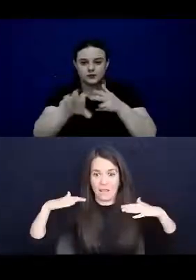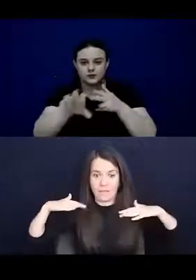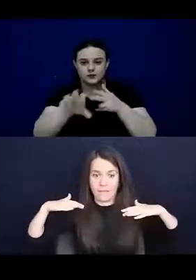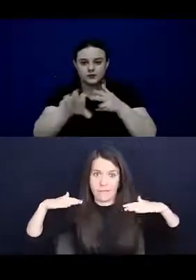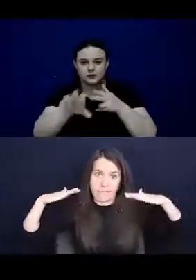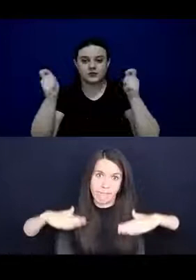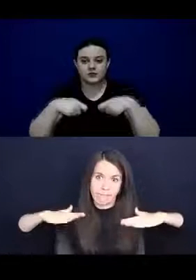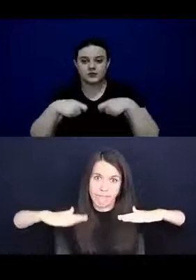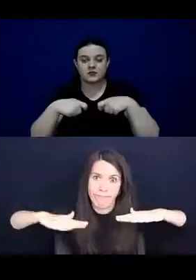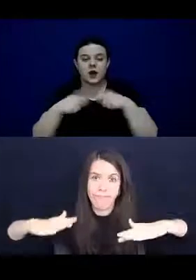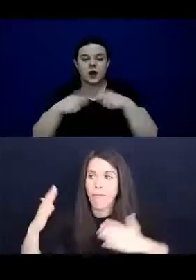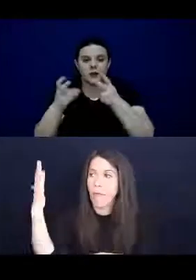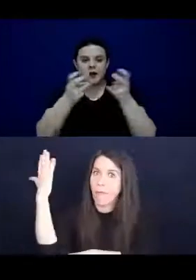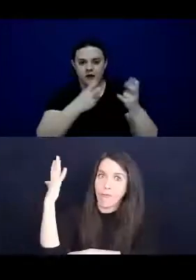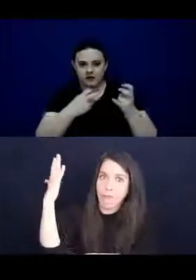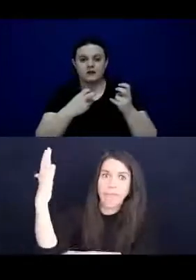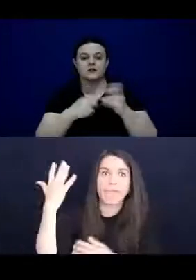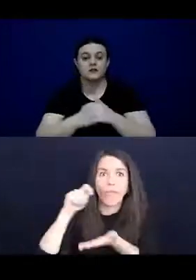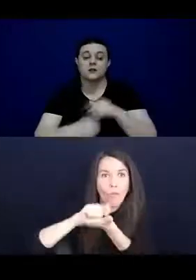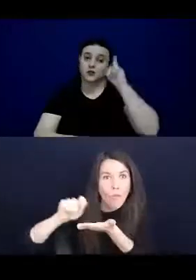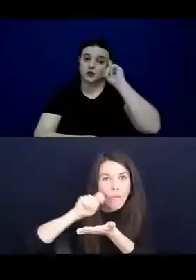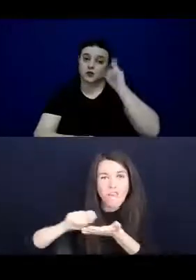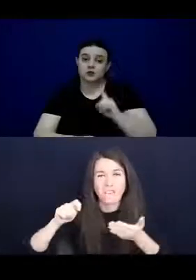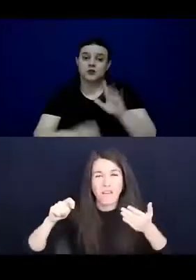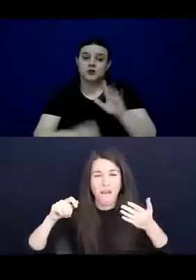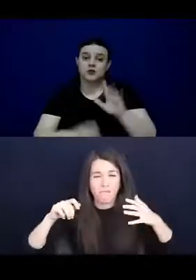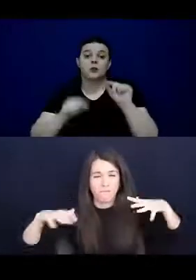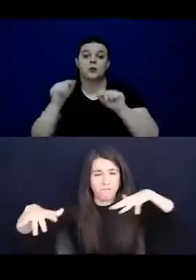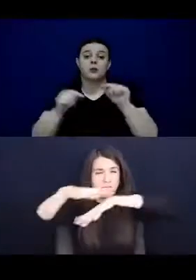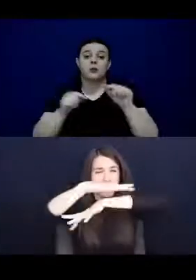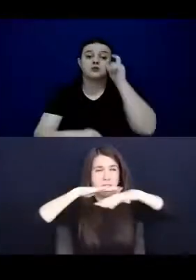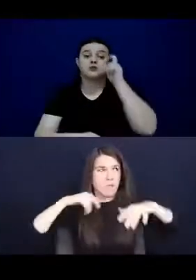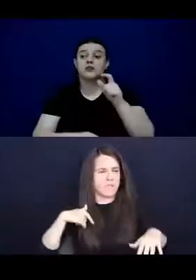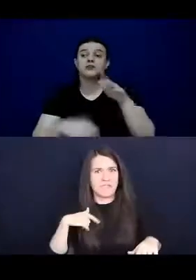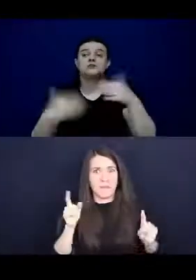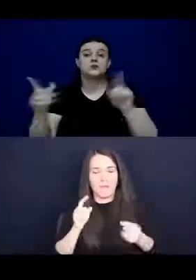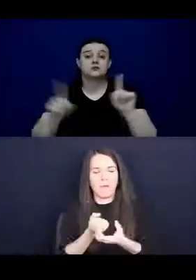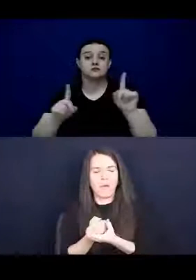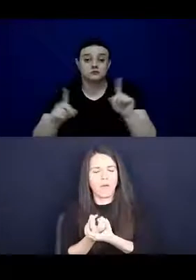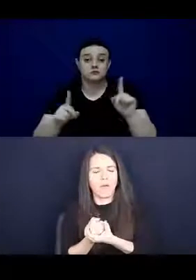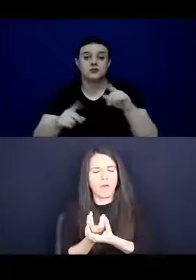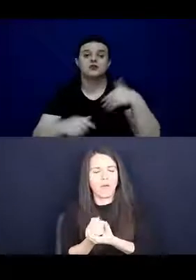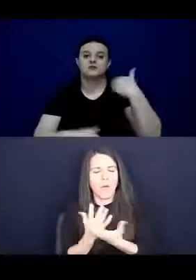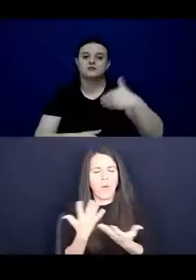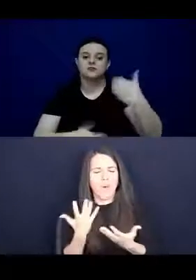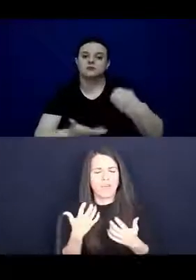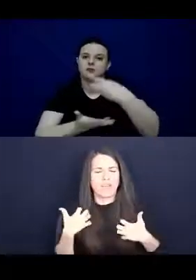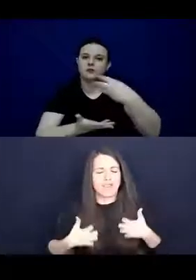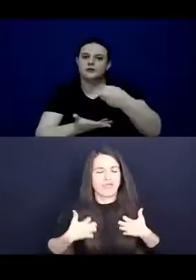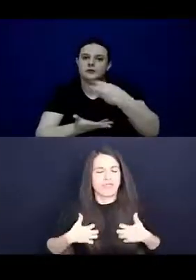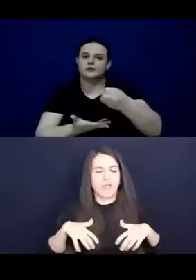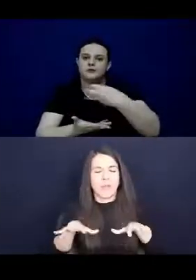and you don't know which ones are of particular interest. So just constantly sending signals to the user, trying